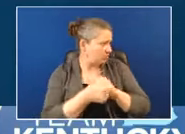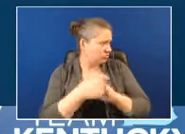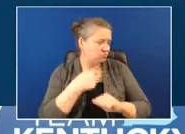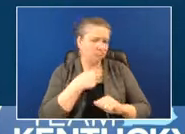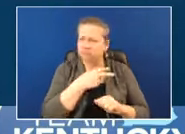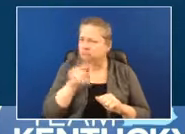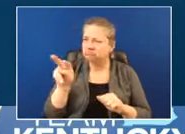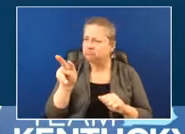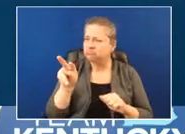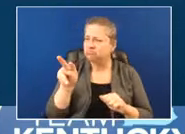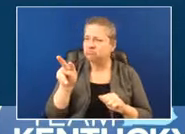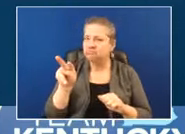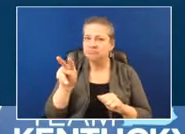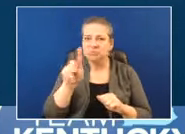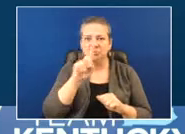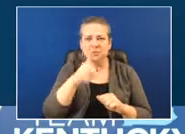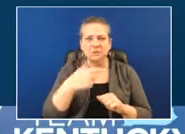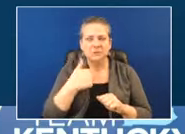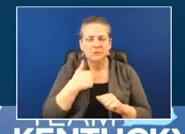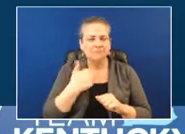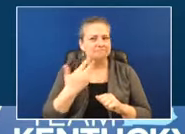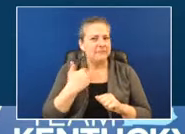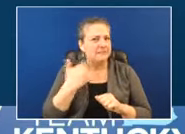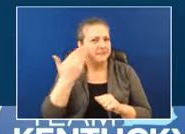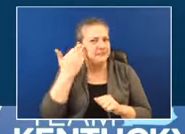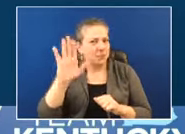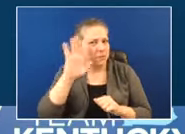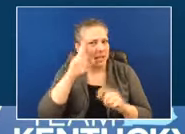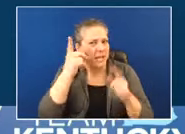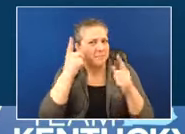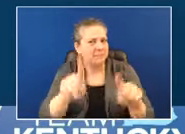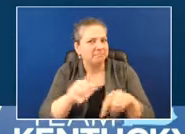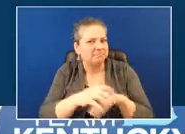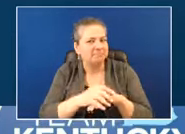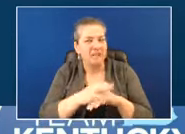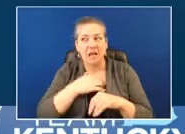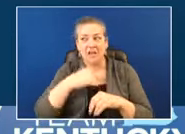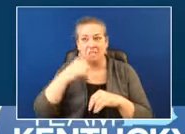Little did I know how literal those words were going to be.